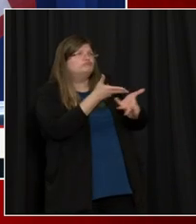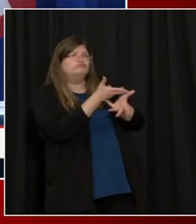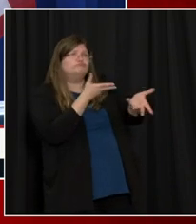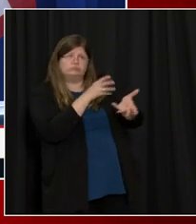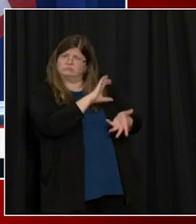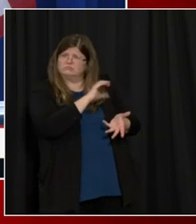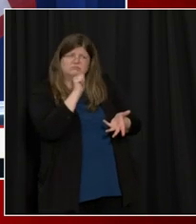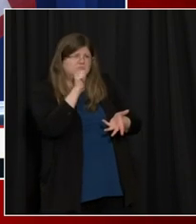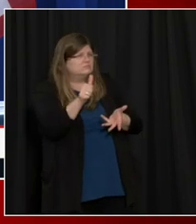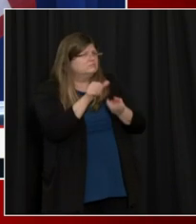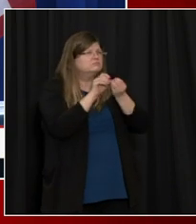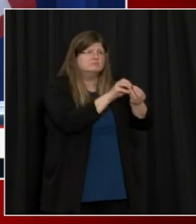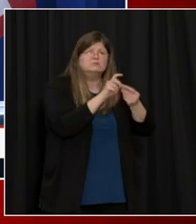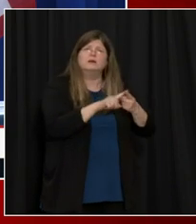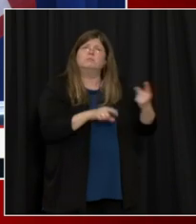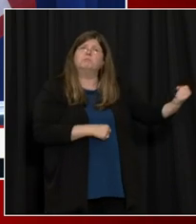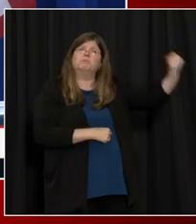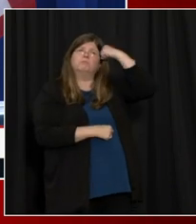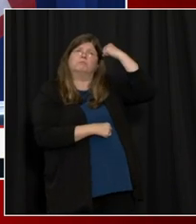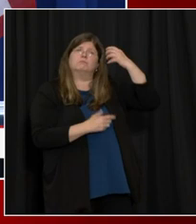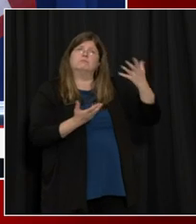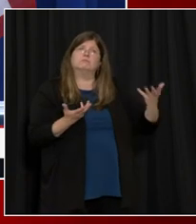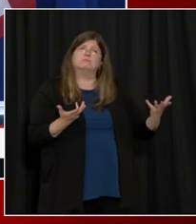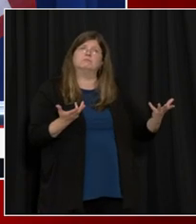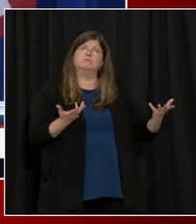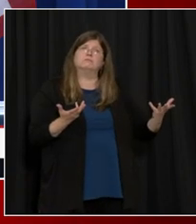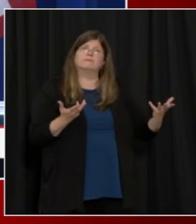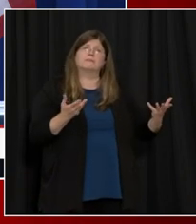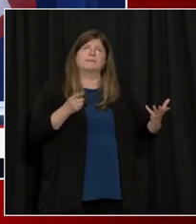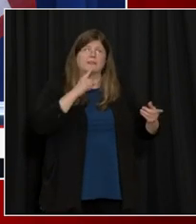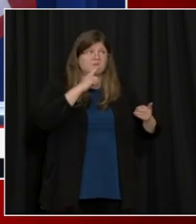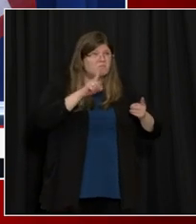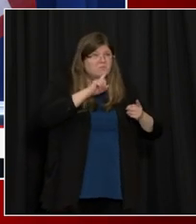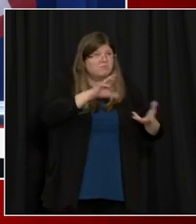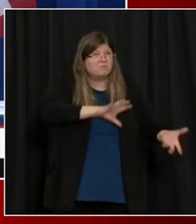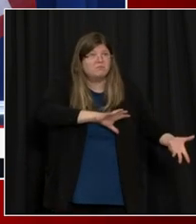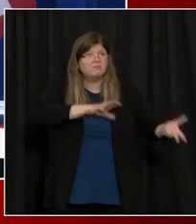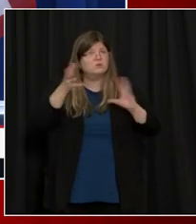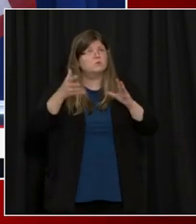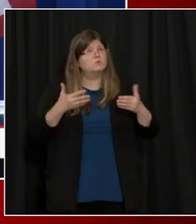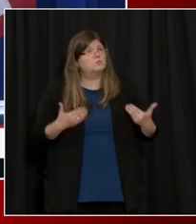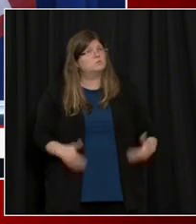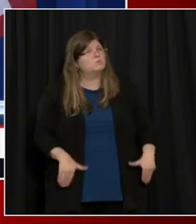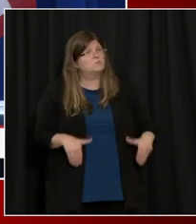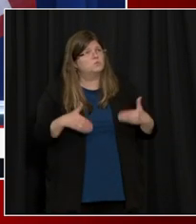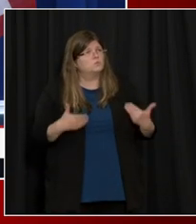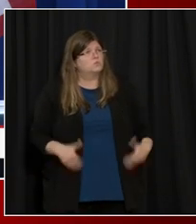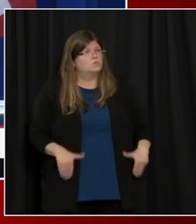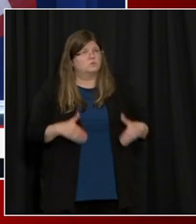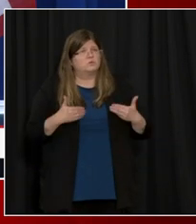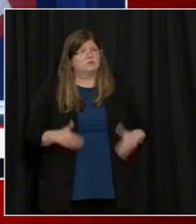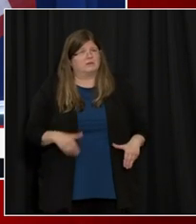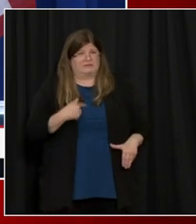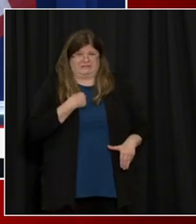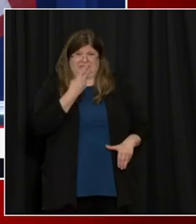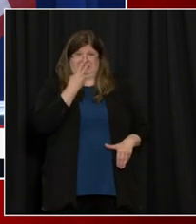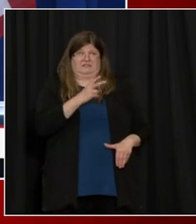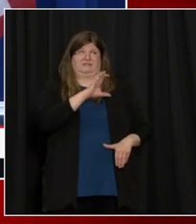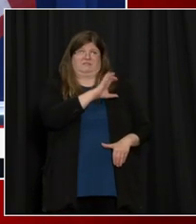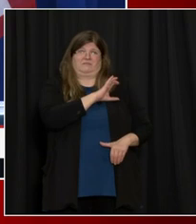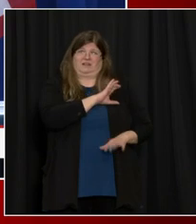how bad that could have gone. And so I think that our officers, from what I've seen, and I haven't heard any different from the police